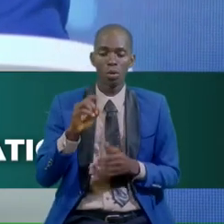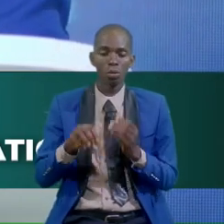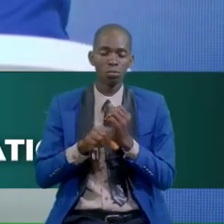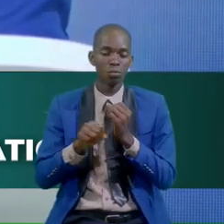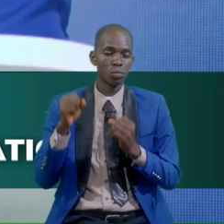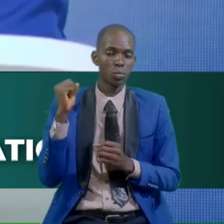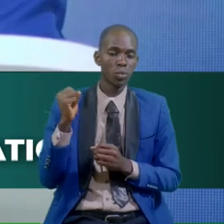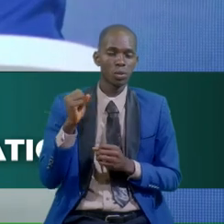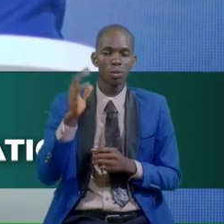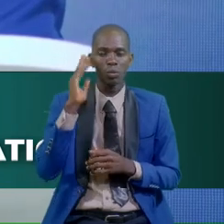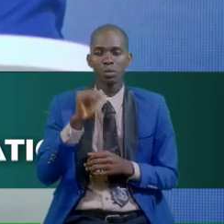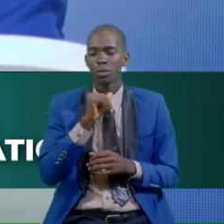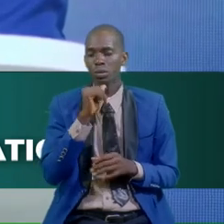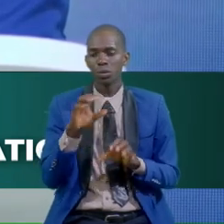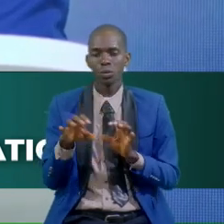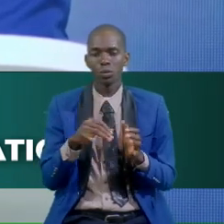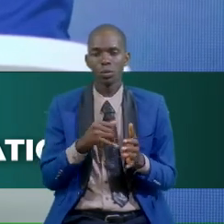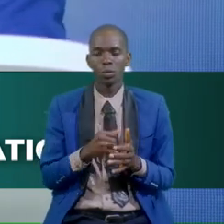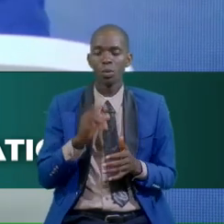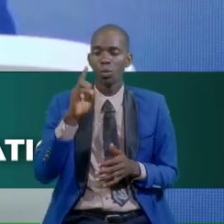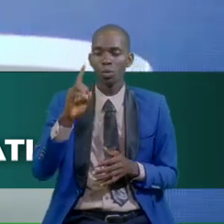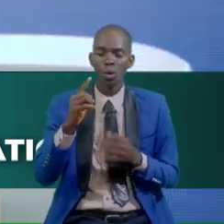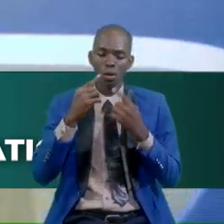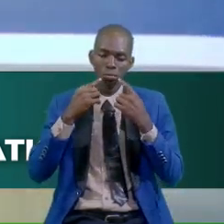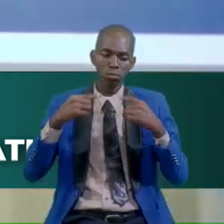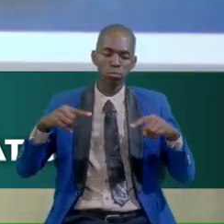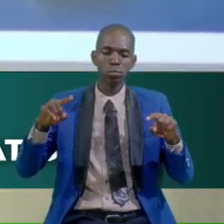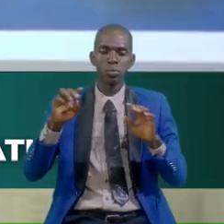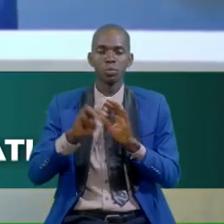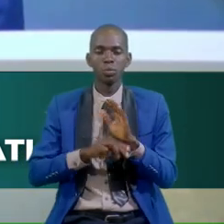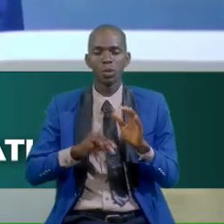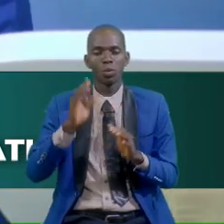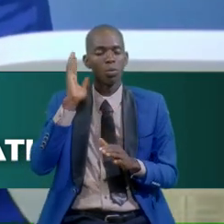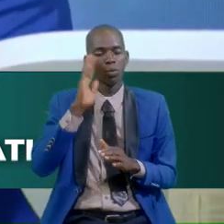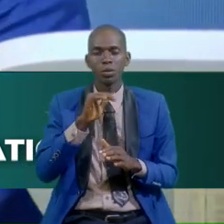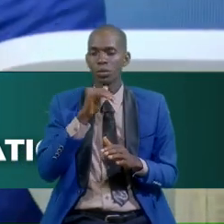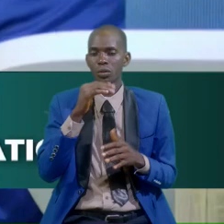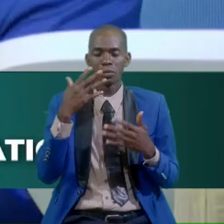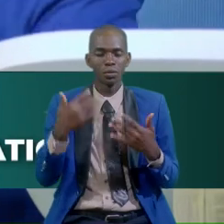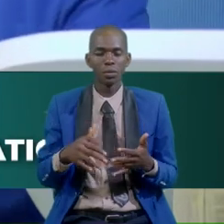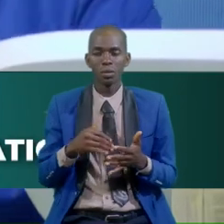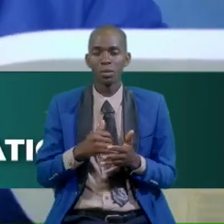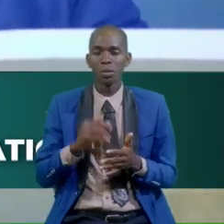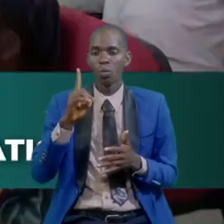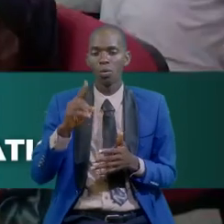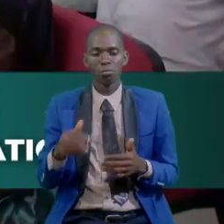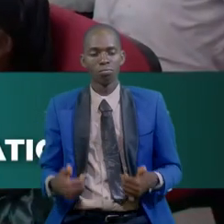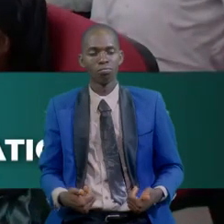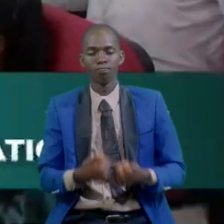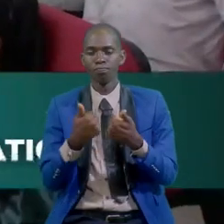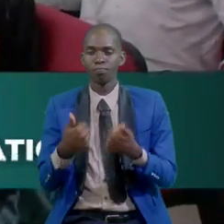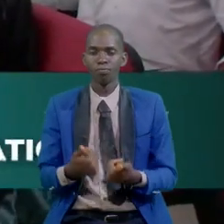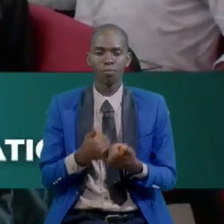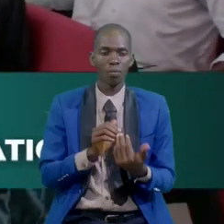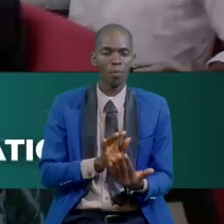One proclamation may not do it. One confrontation may not do it.